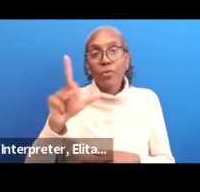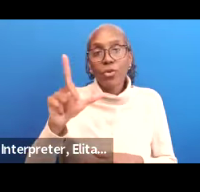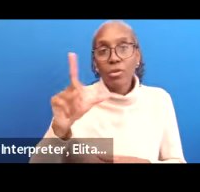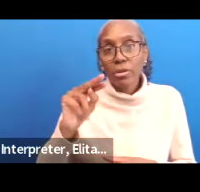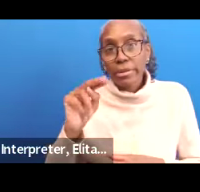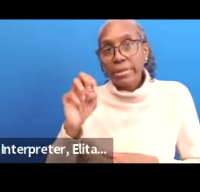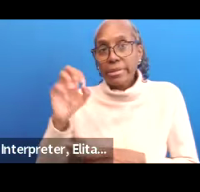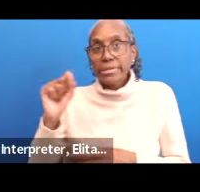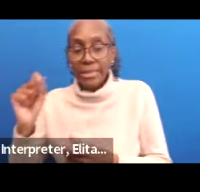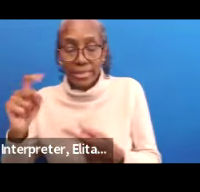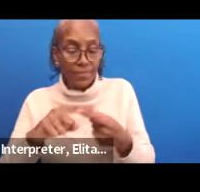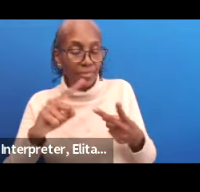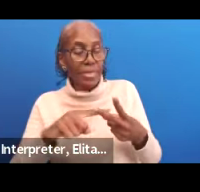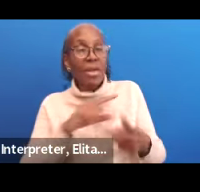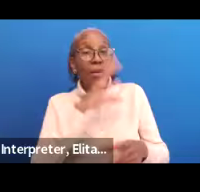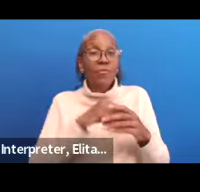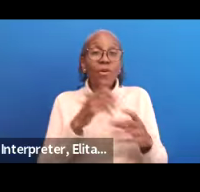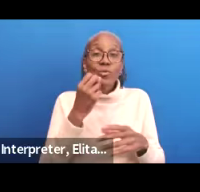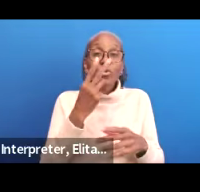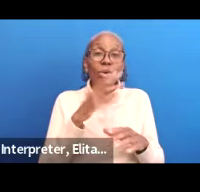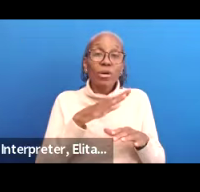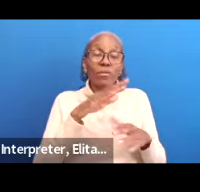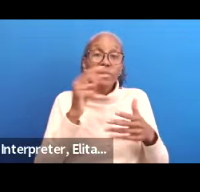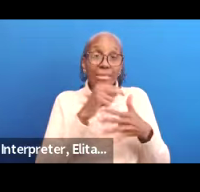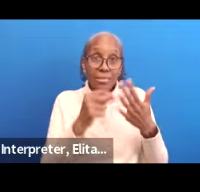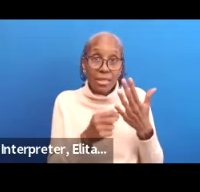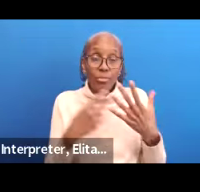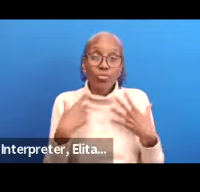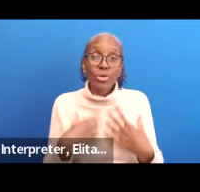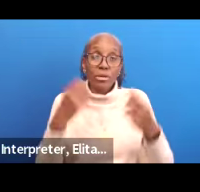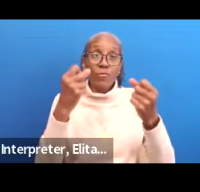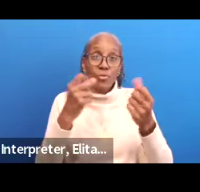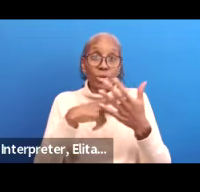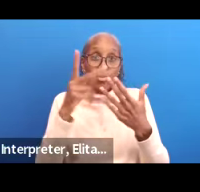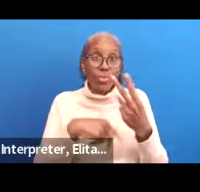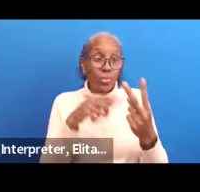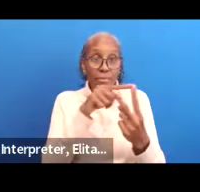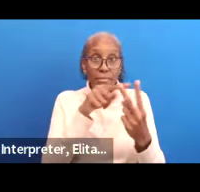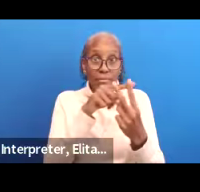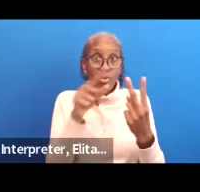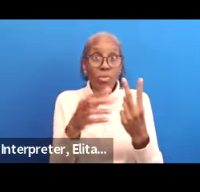the 12-step recovery program, and the combination of